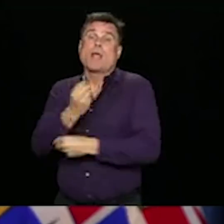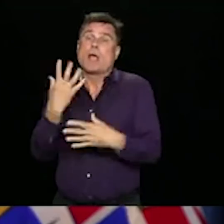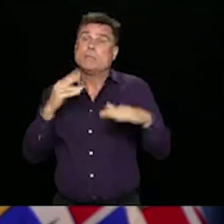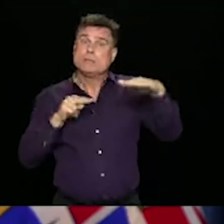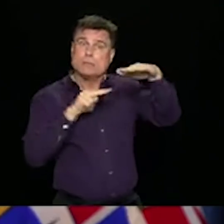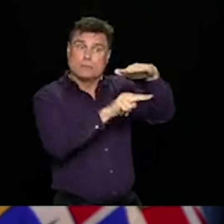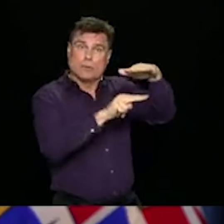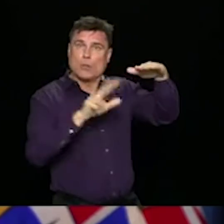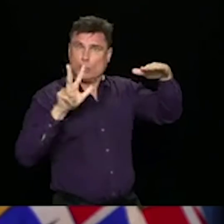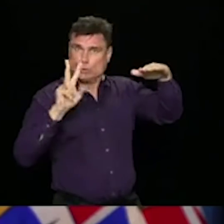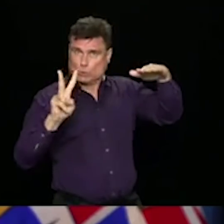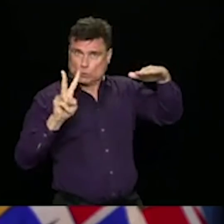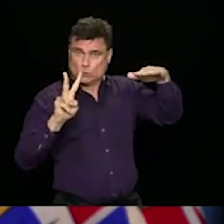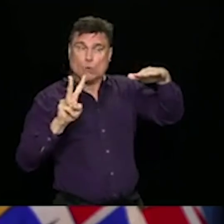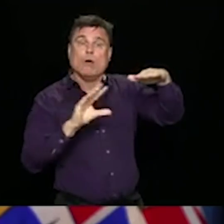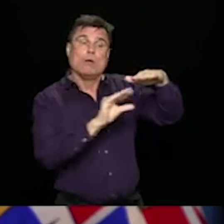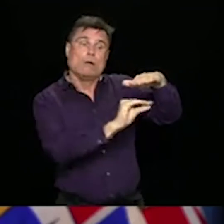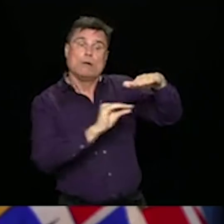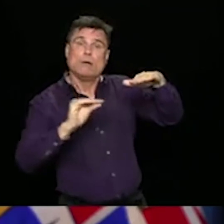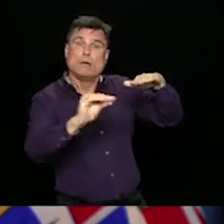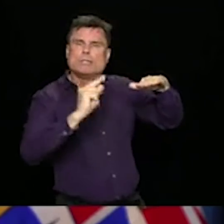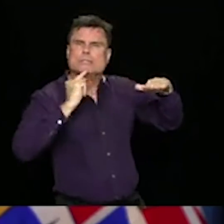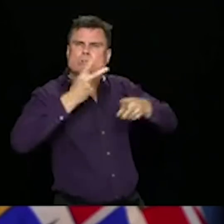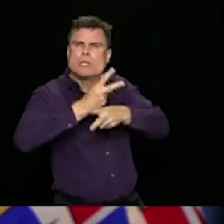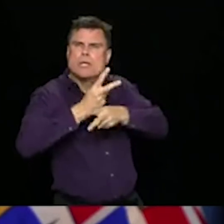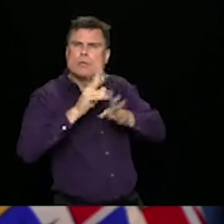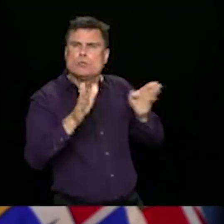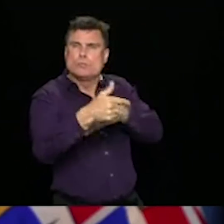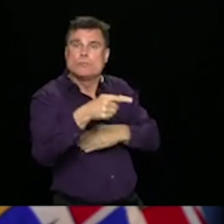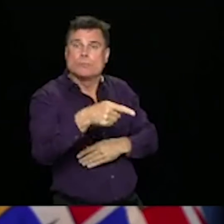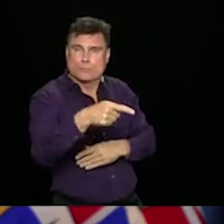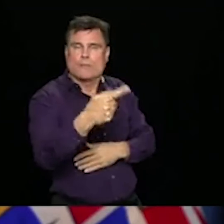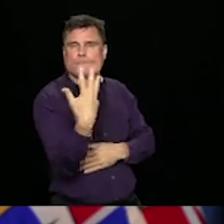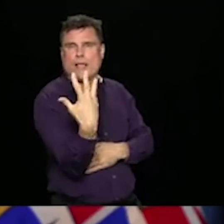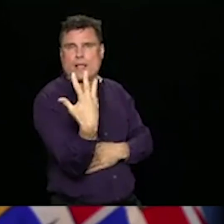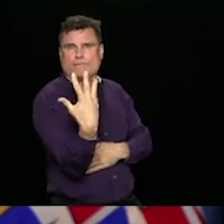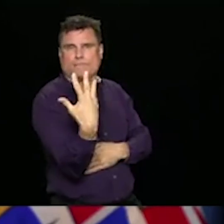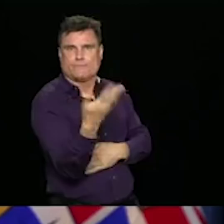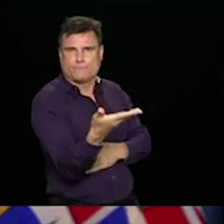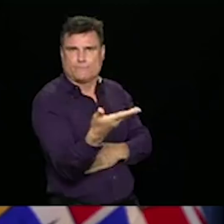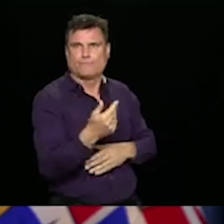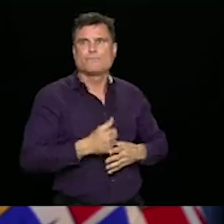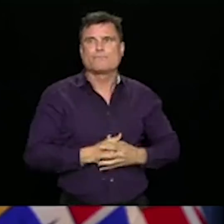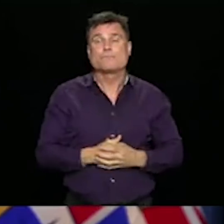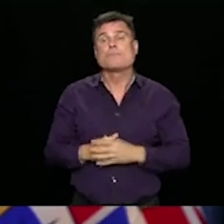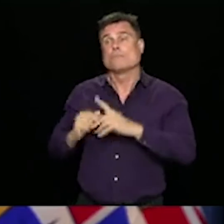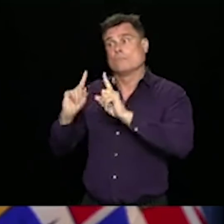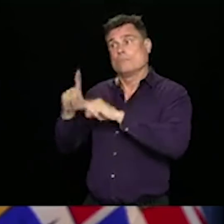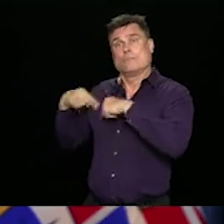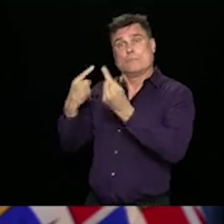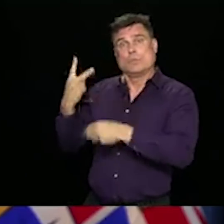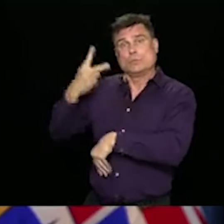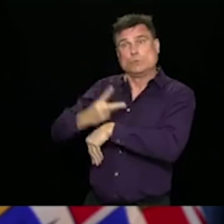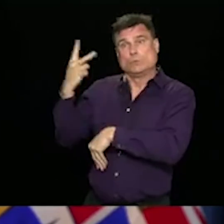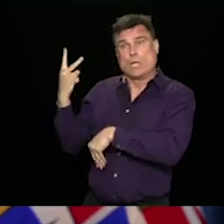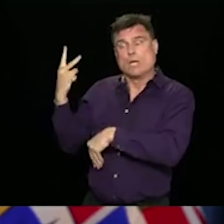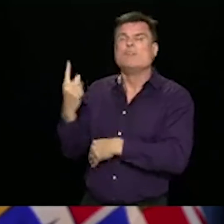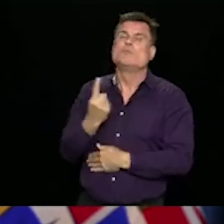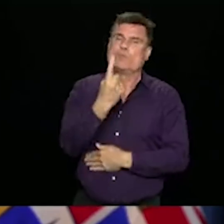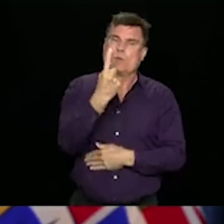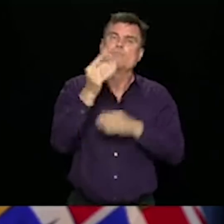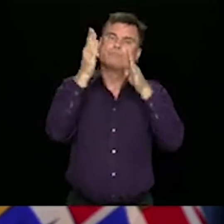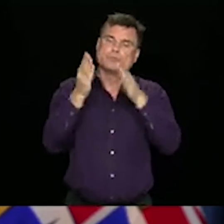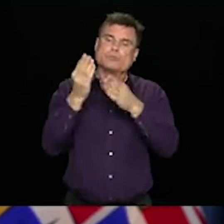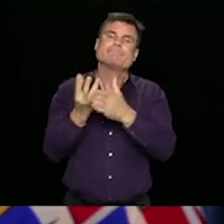and 5 people are in critical care or ICU. We have had 1 additional death in the last 2 days in a long-term care